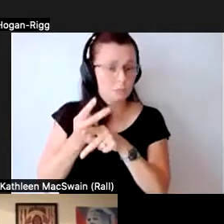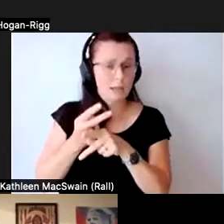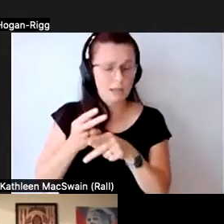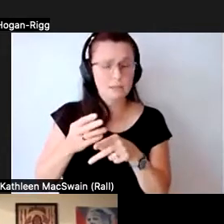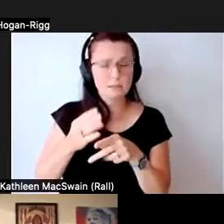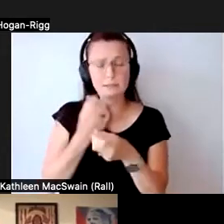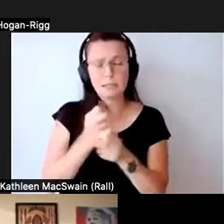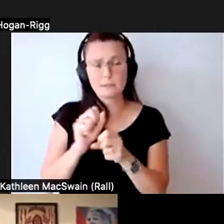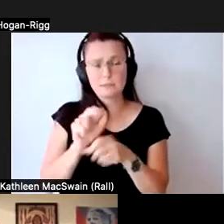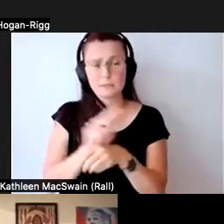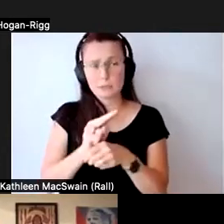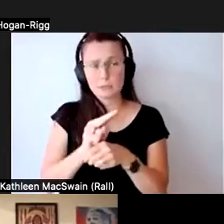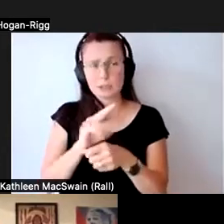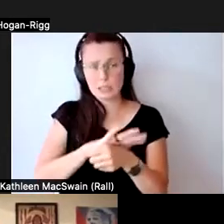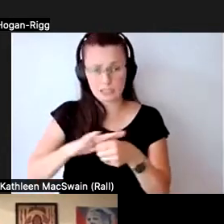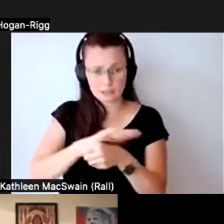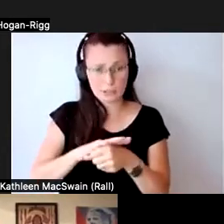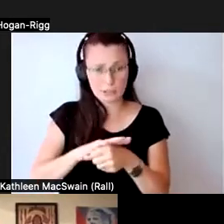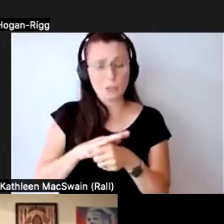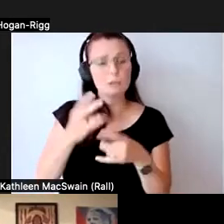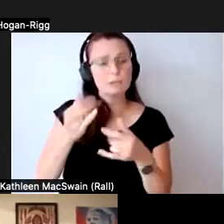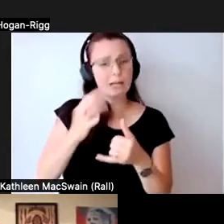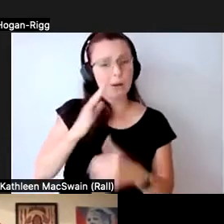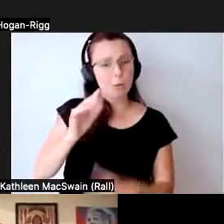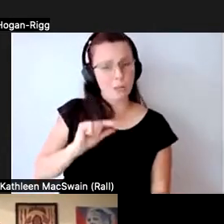sharing your perspective.